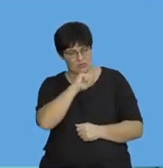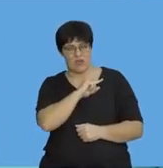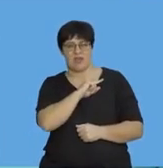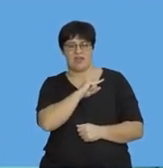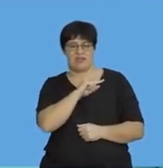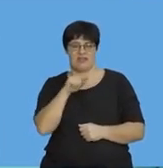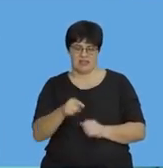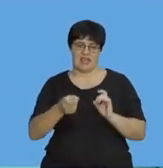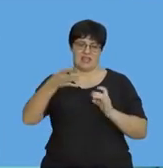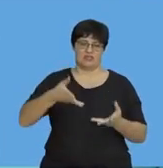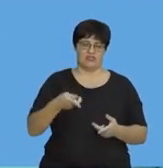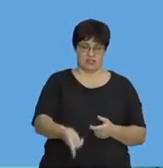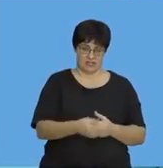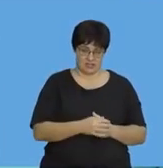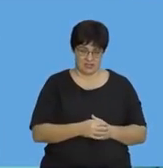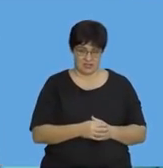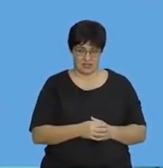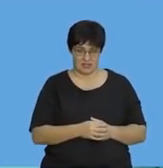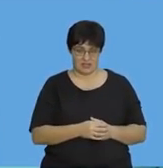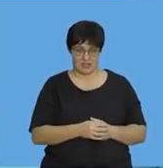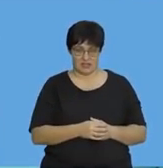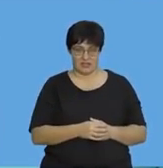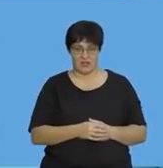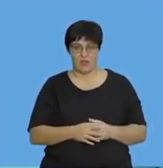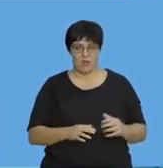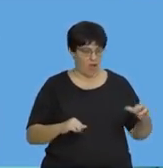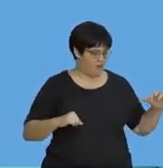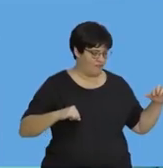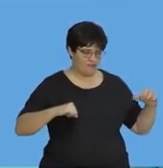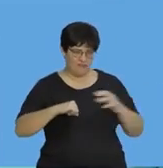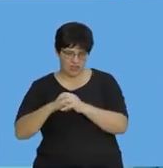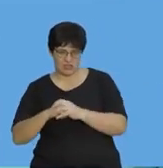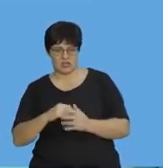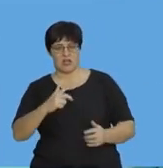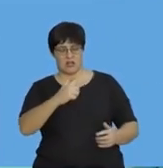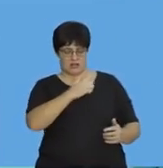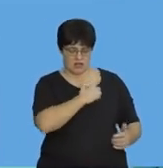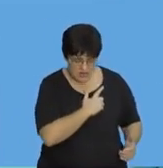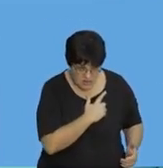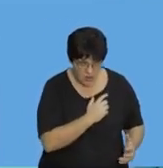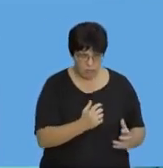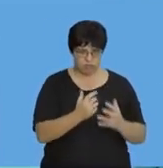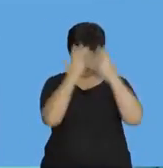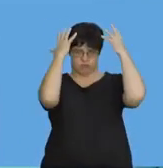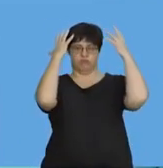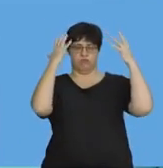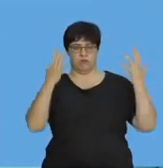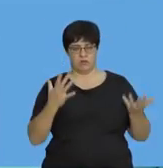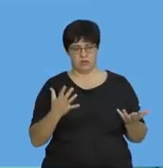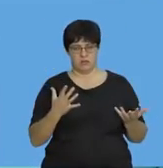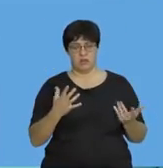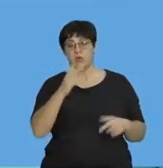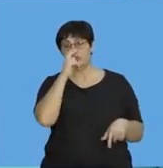that results in the injuries. Okay, because then there's that fast movement on the seatbelts and the